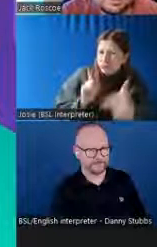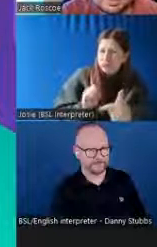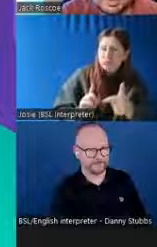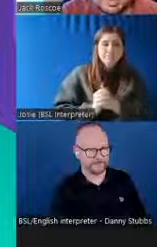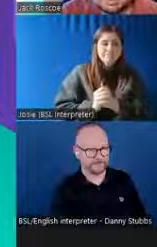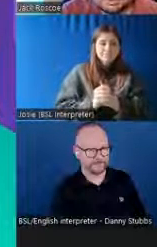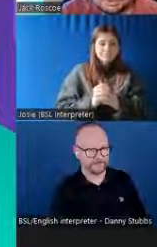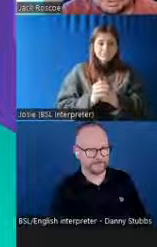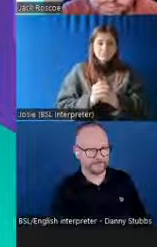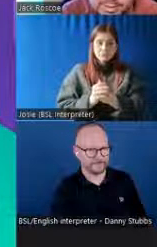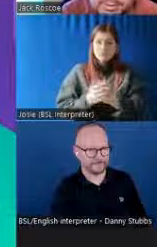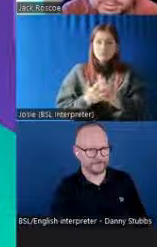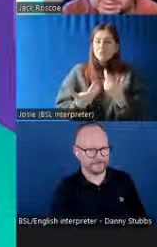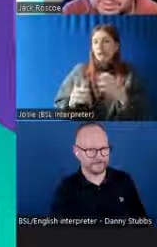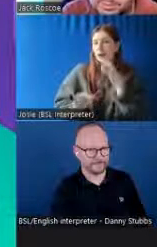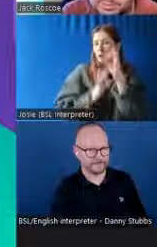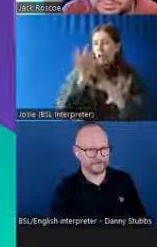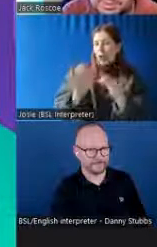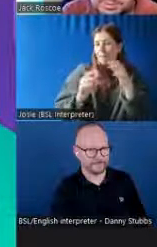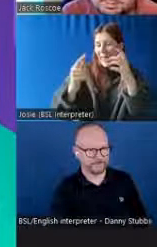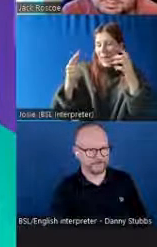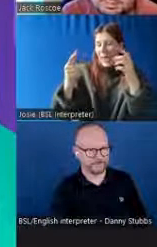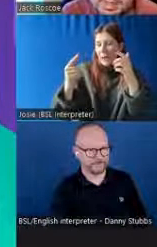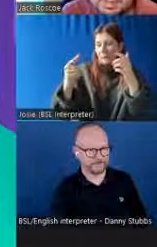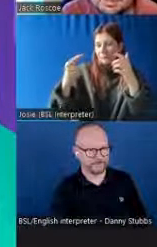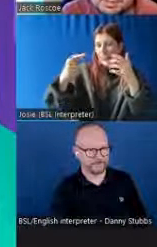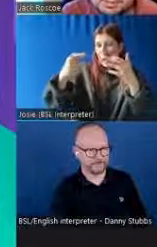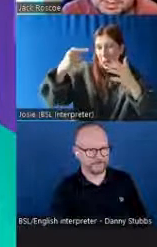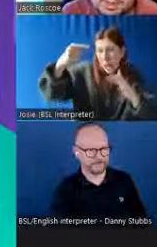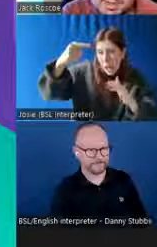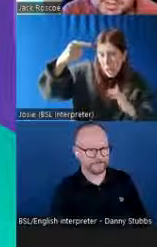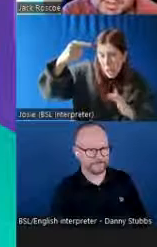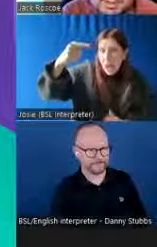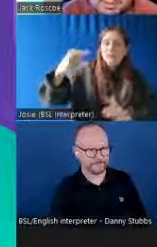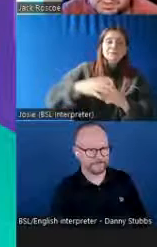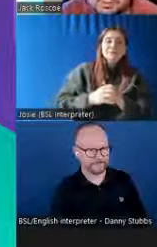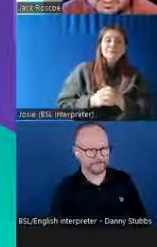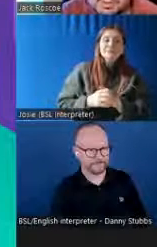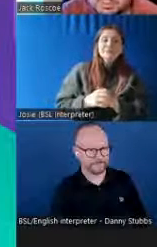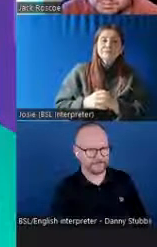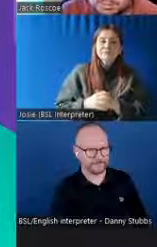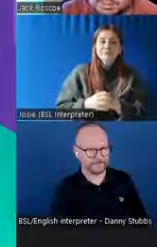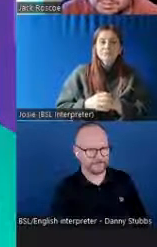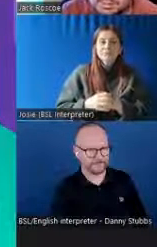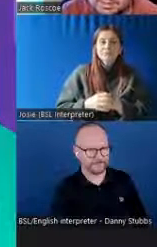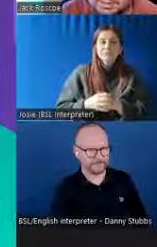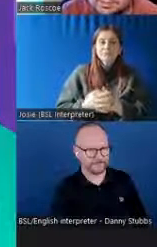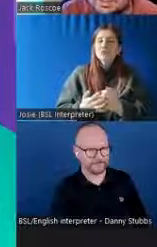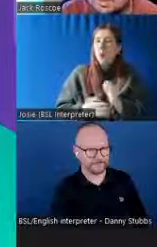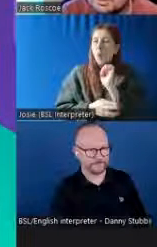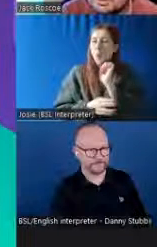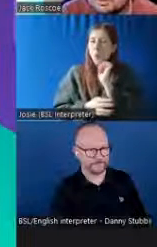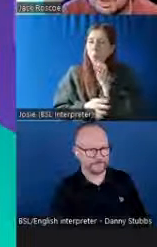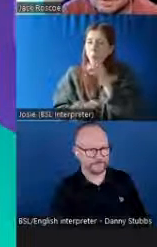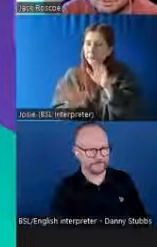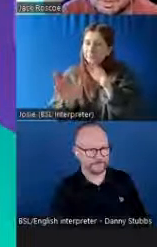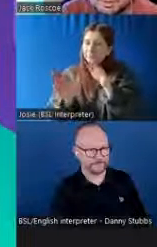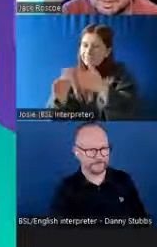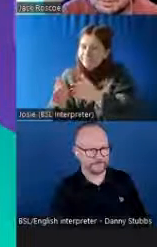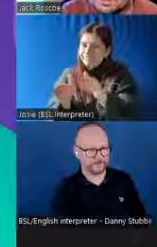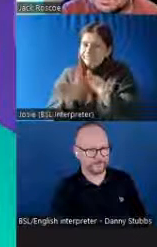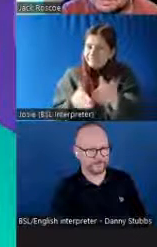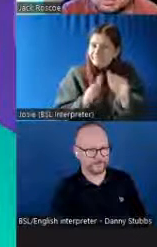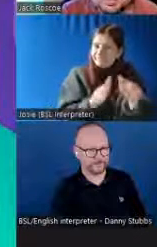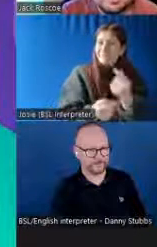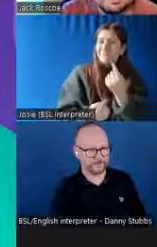surveys, getting more and more invasive as we go down the list. So we'll spend a minute on each one to explore how it works and where and when it